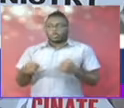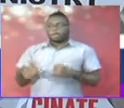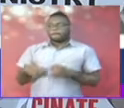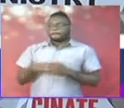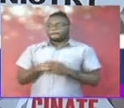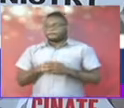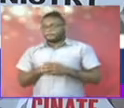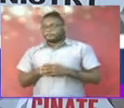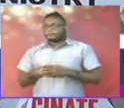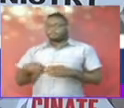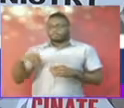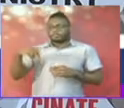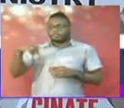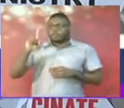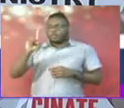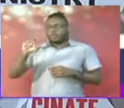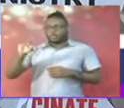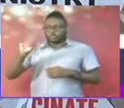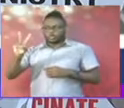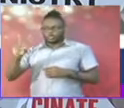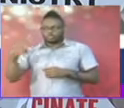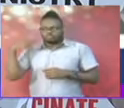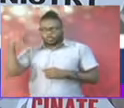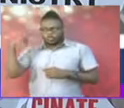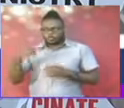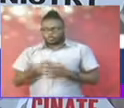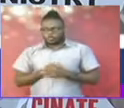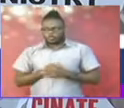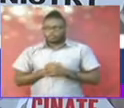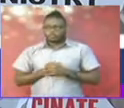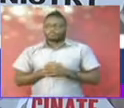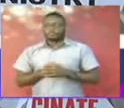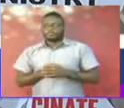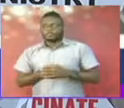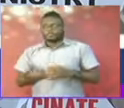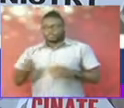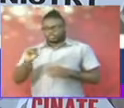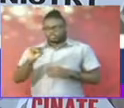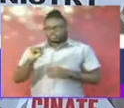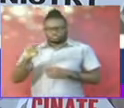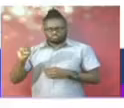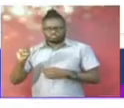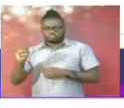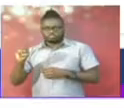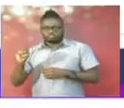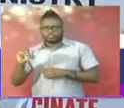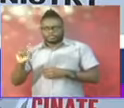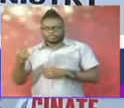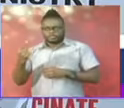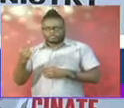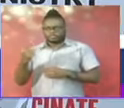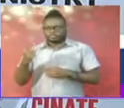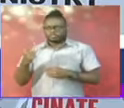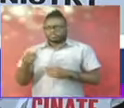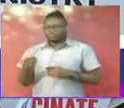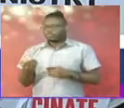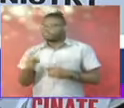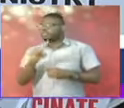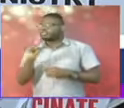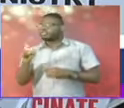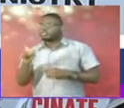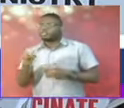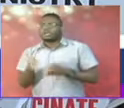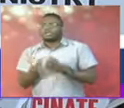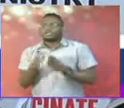Good morning, Sparkle McIntosh, Power 102 Digital. Morning. My first question is directed at Dr.